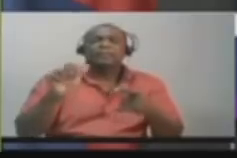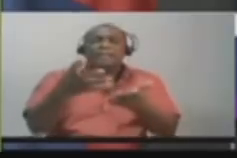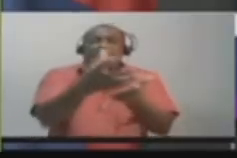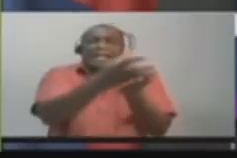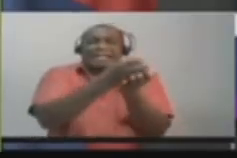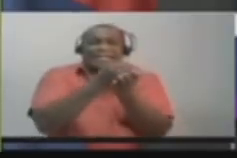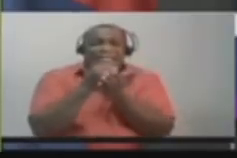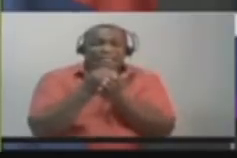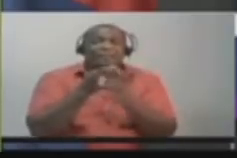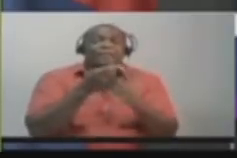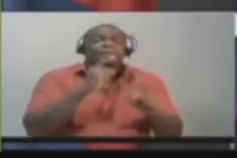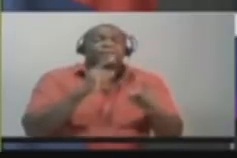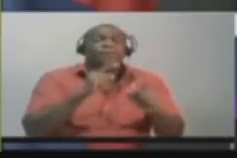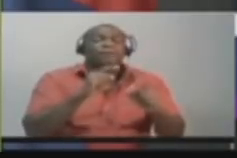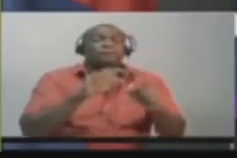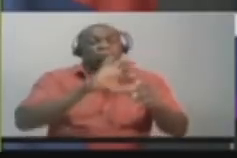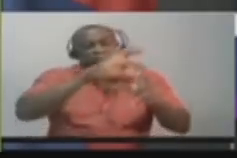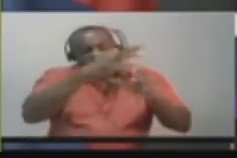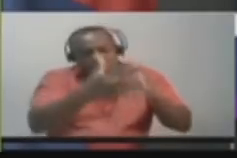And it is one of the